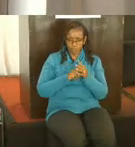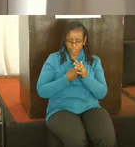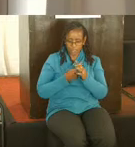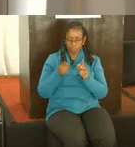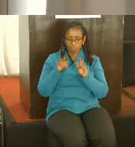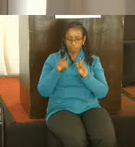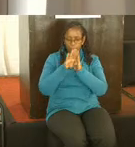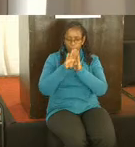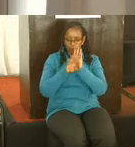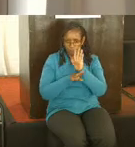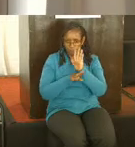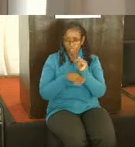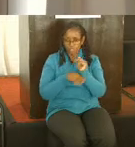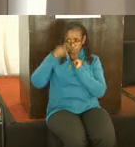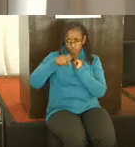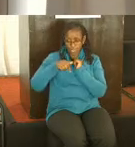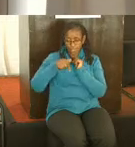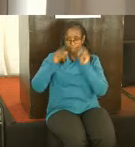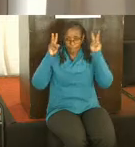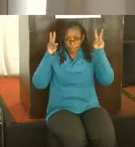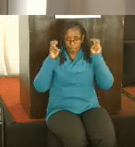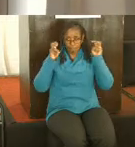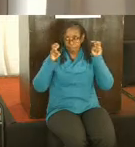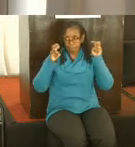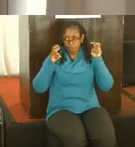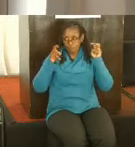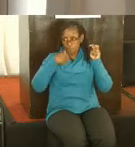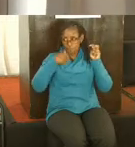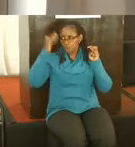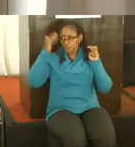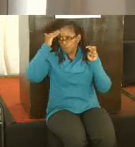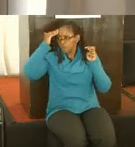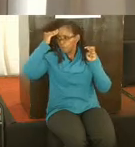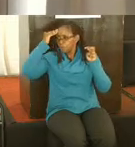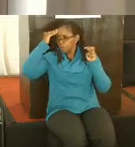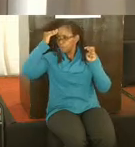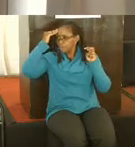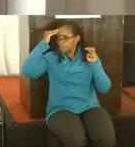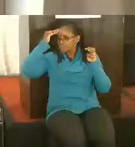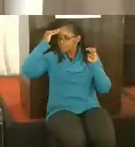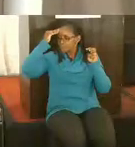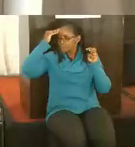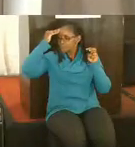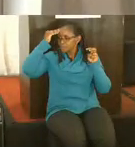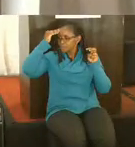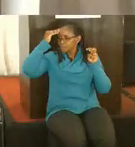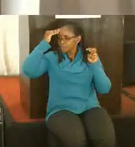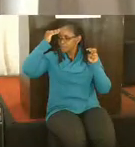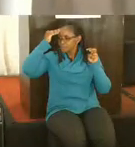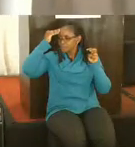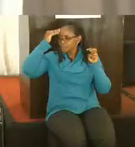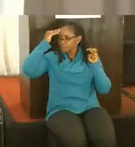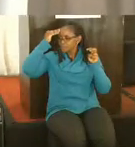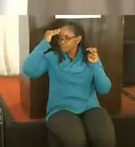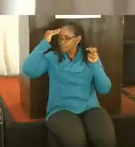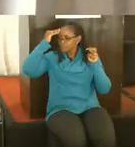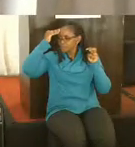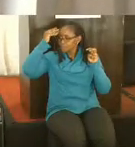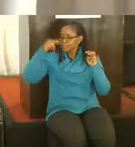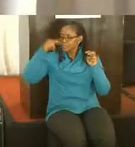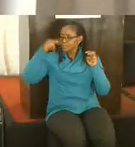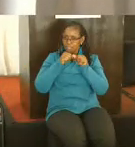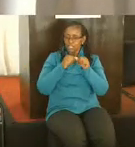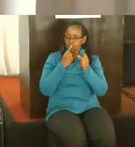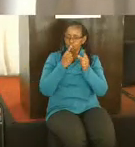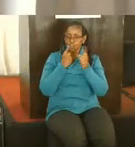program today the theme as we all know is utu we are still expounding on utu we are still